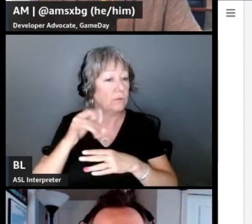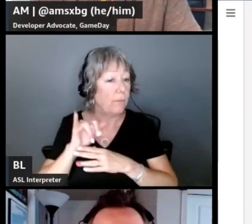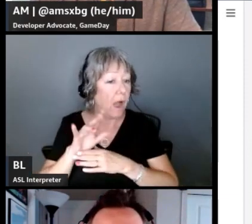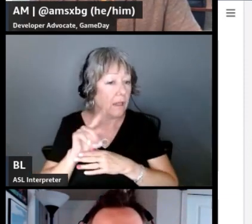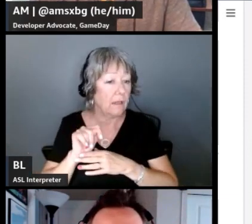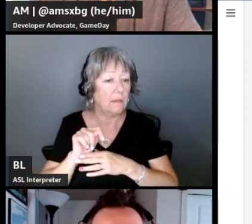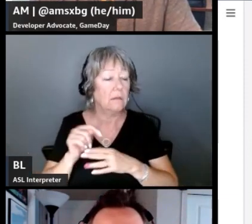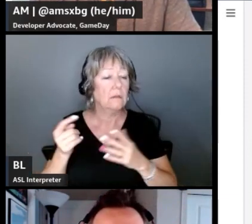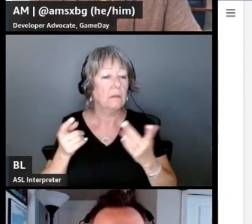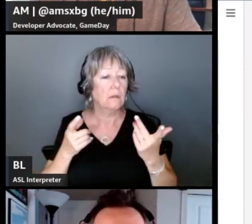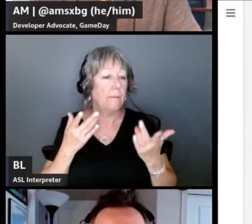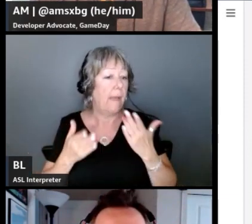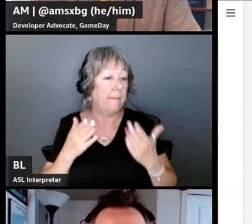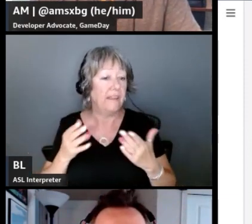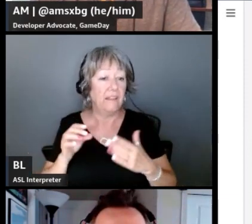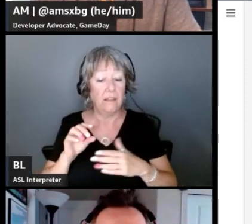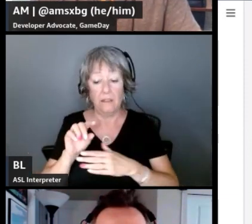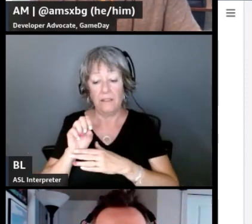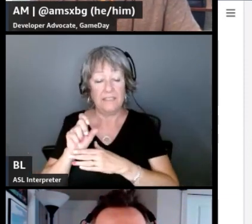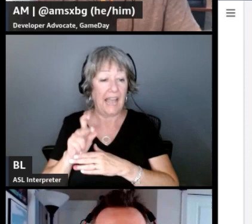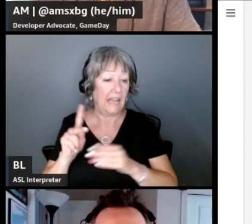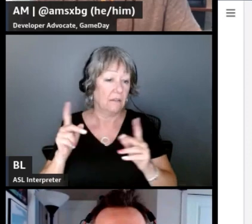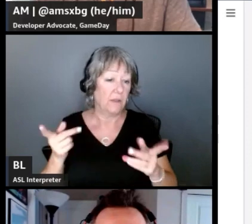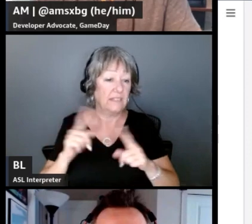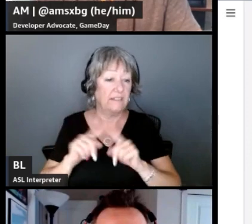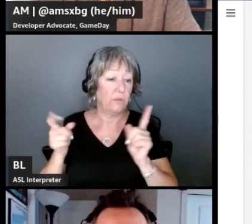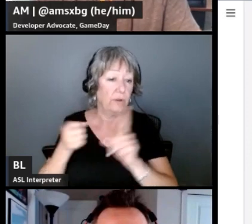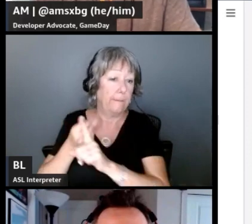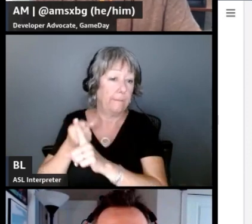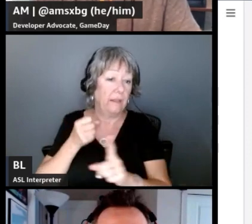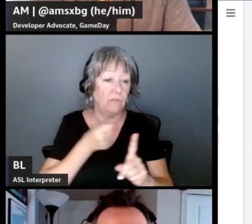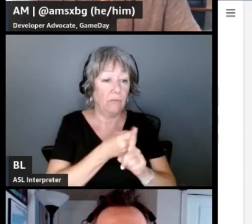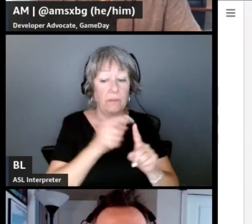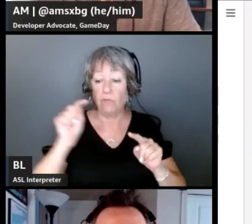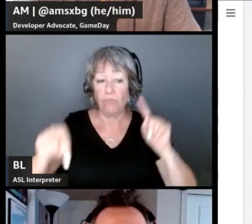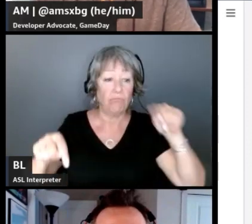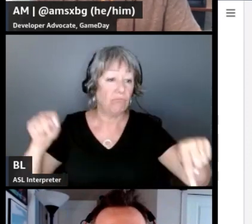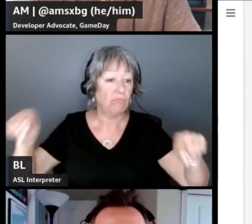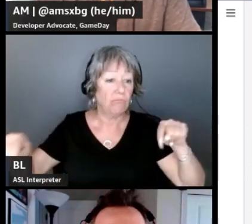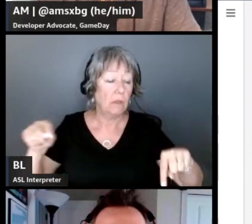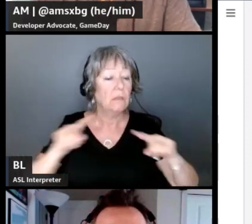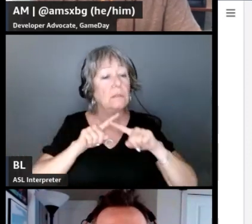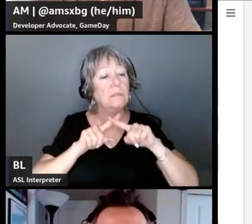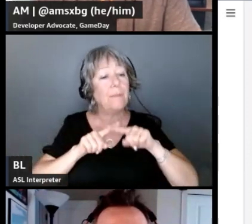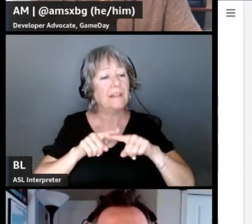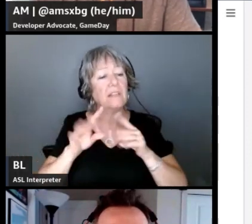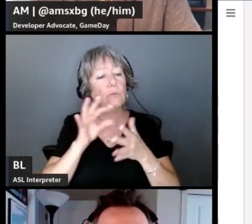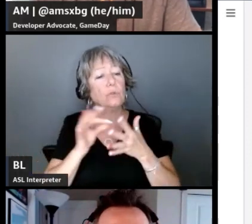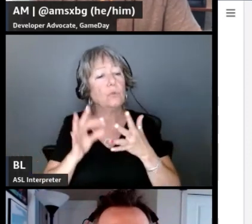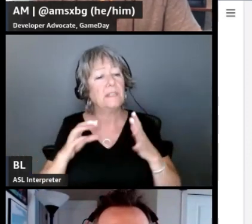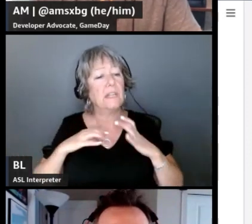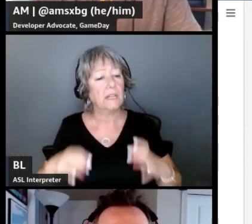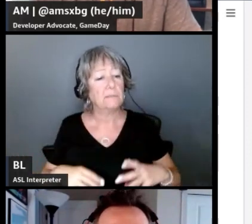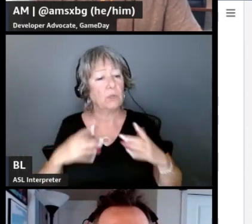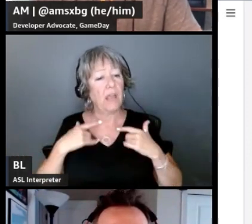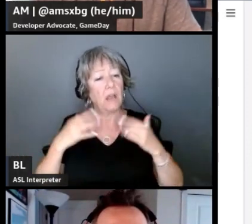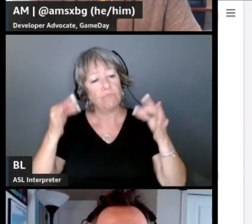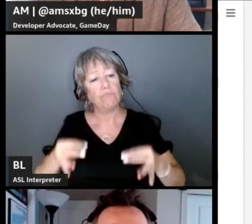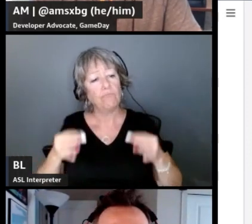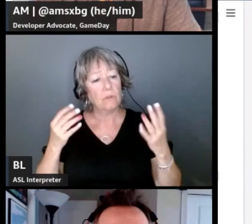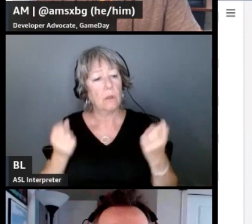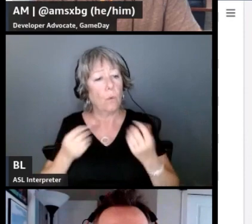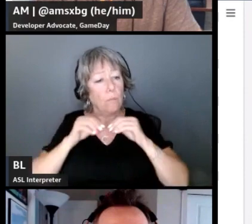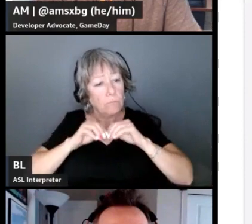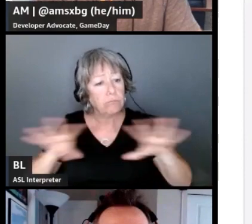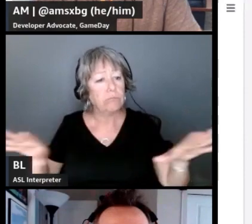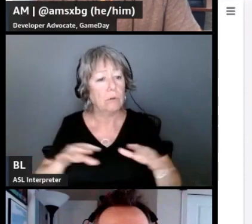that does not have a real implication in terms of like the impact. And that's kind of like the choice that the customer has when choosing some